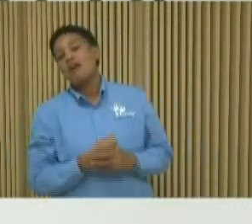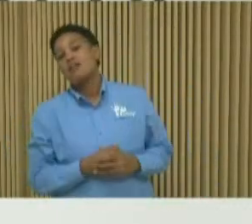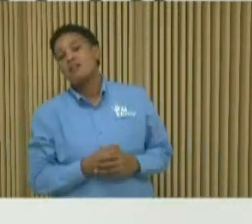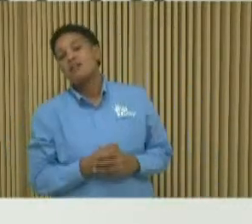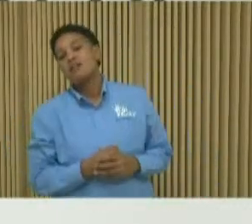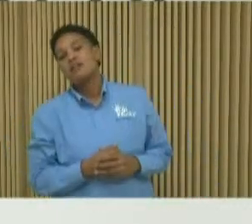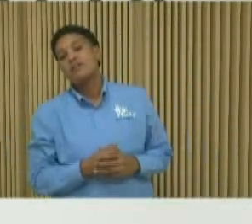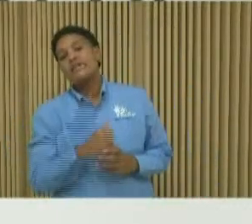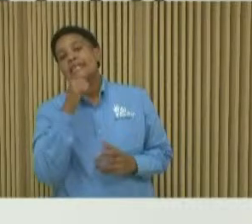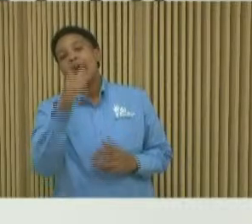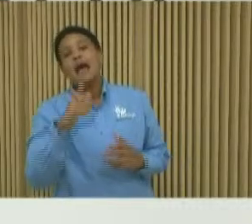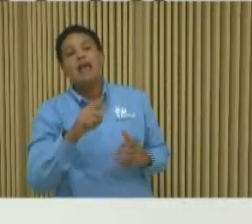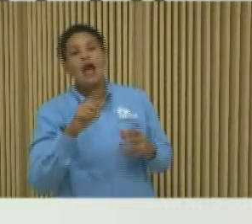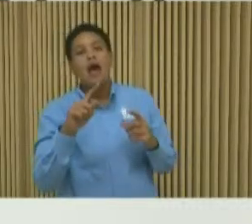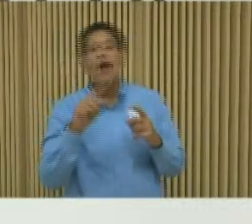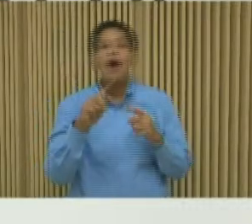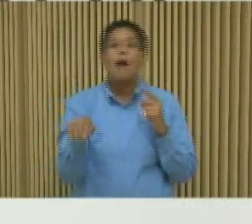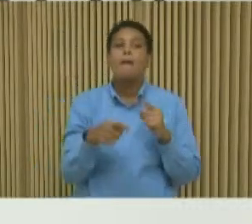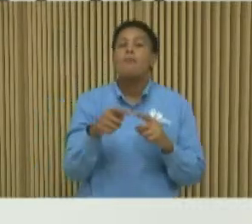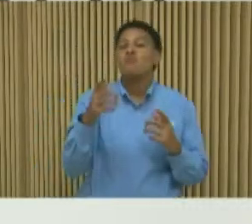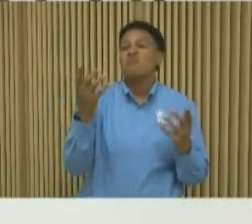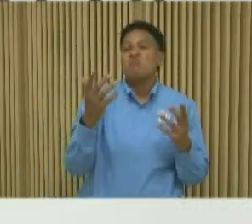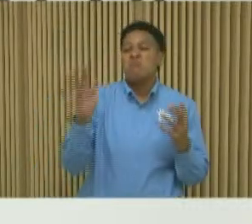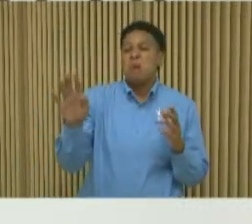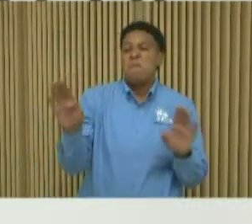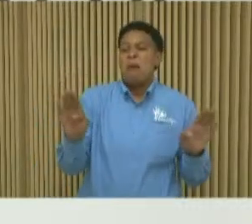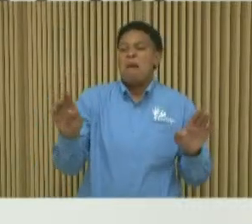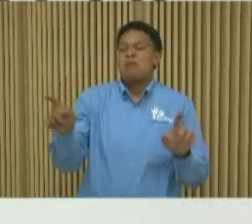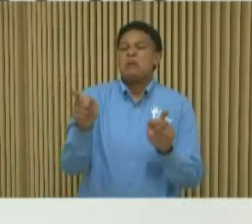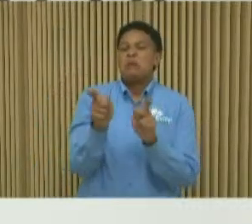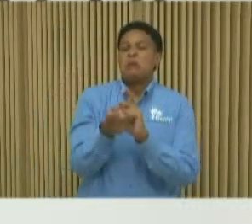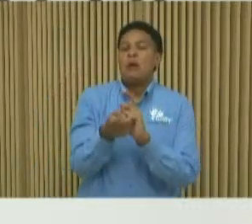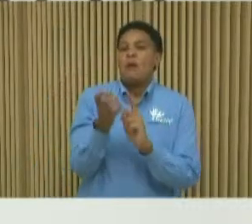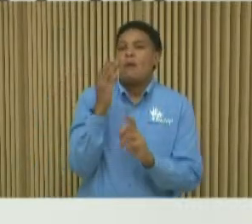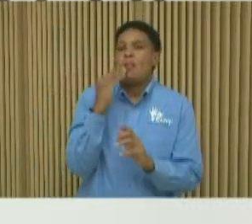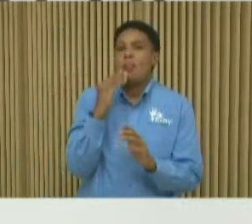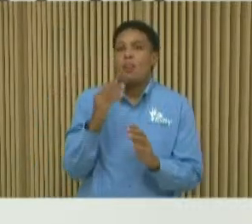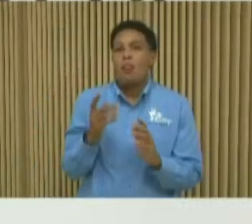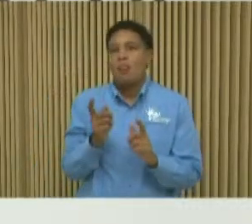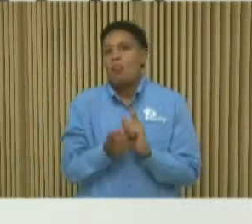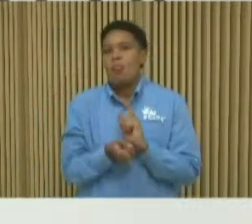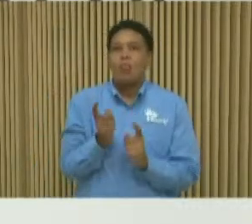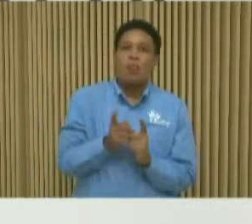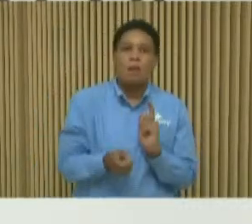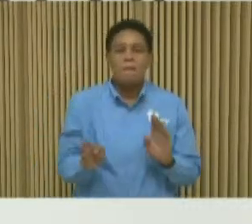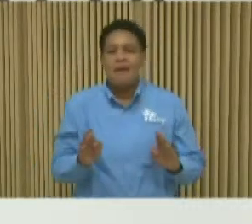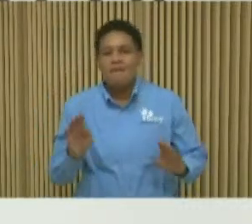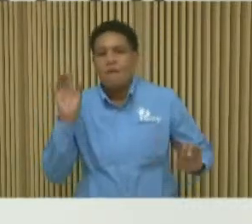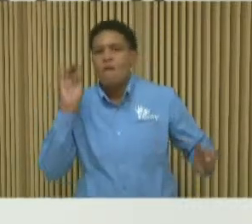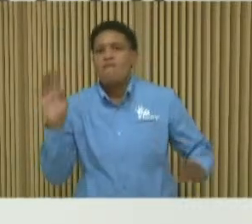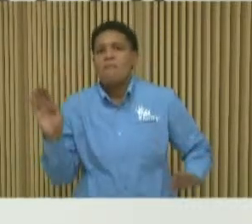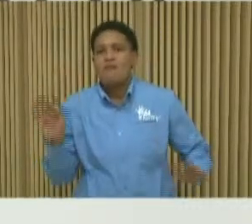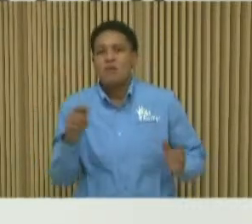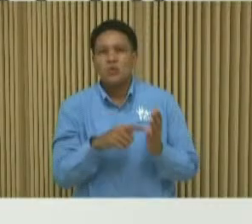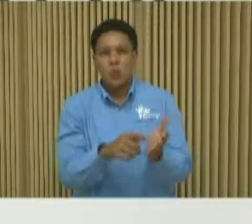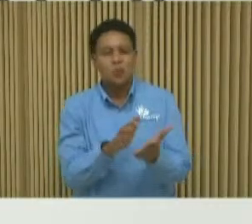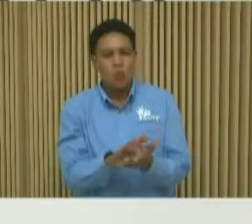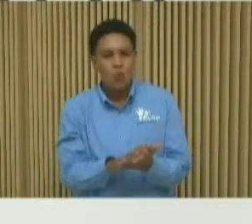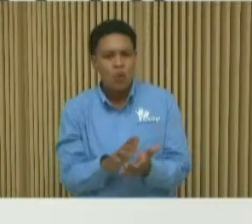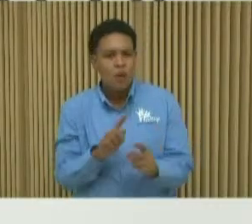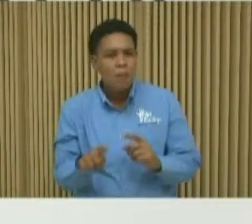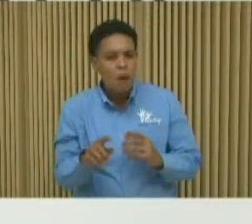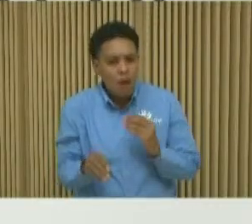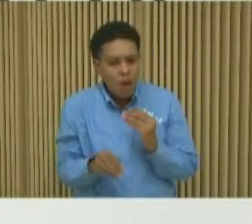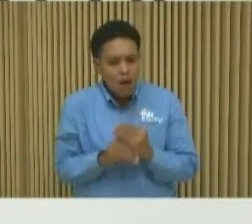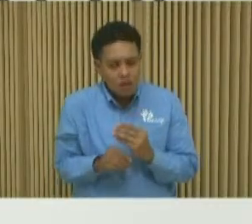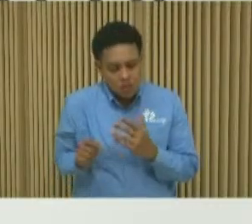not about the maladaptive behavior that they were they were exhibiting at school, but there were underlying